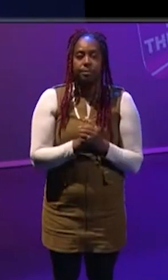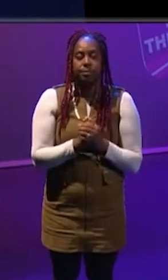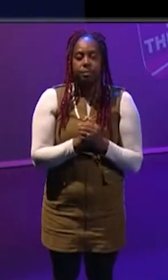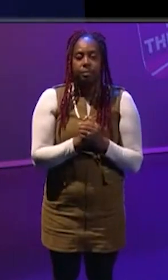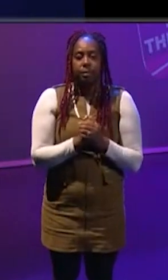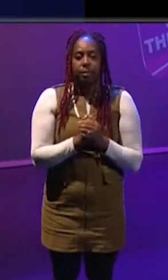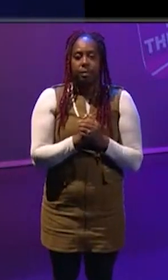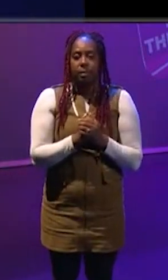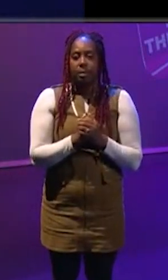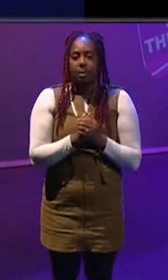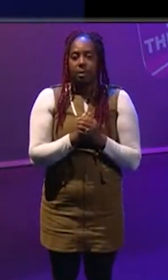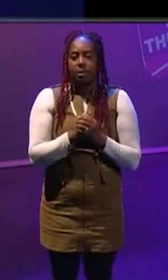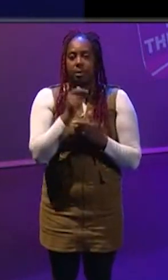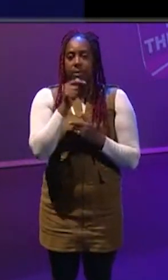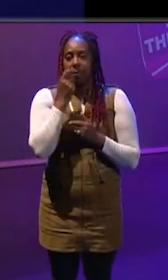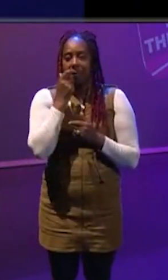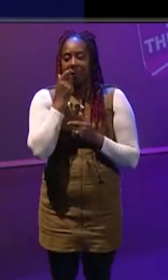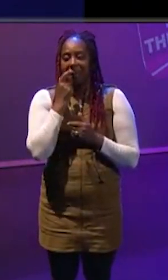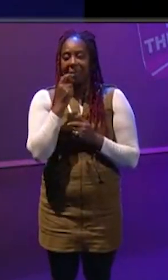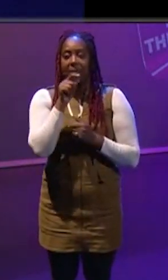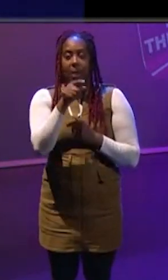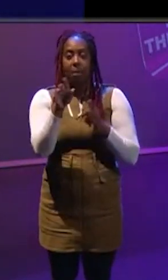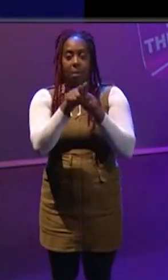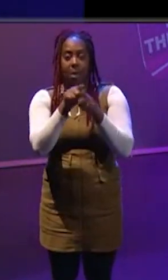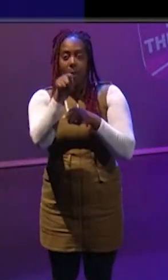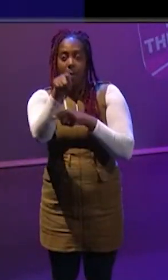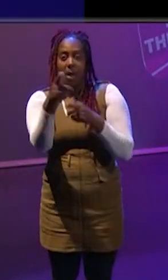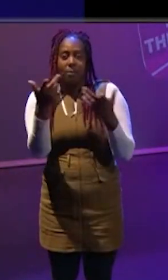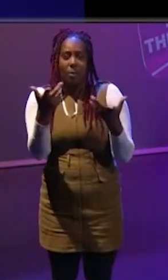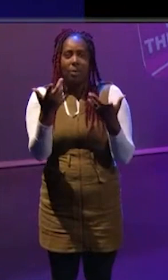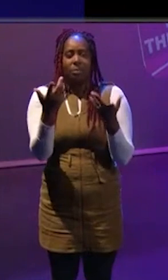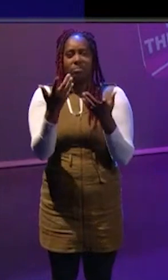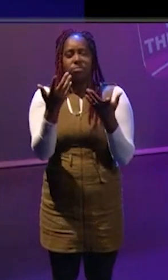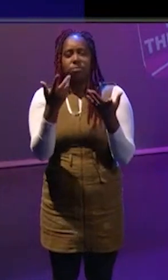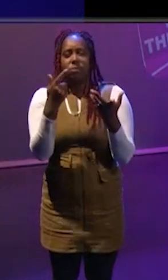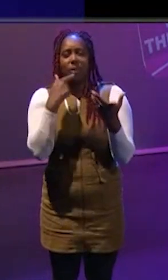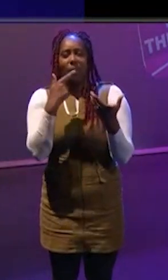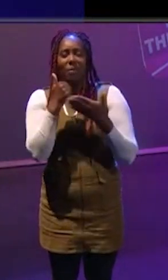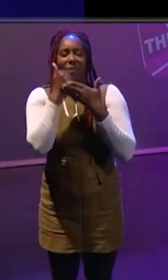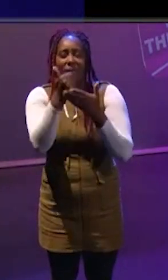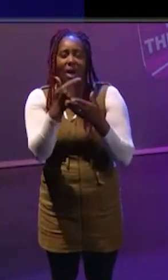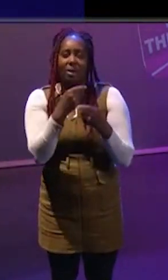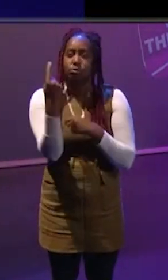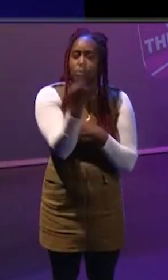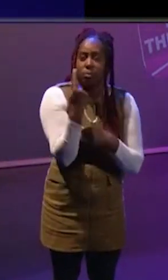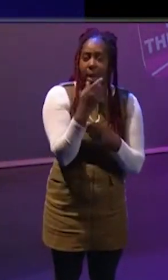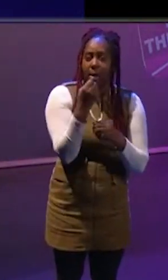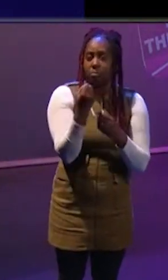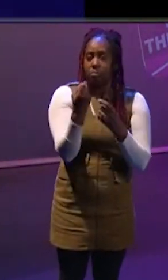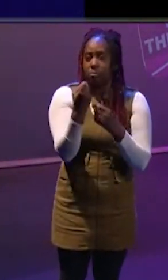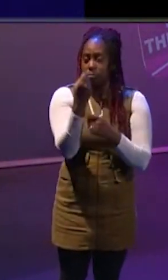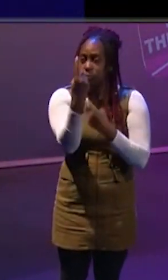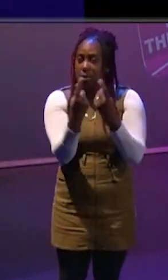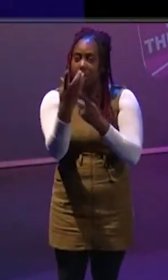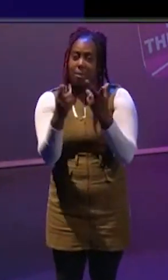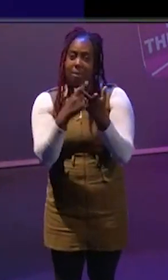terms of dealing with imposter syndrome, the biggest advice I can probably give is surround yourself with other producers,